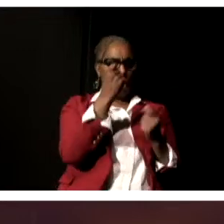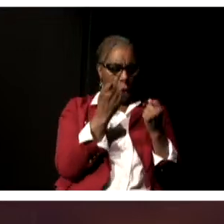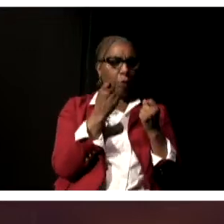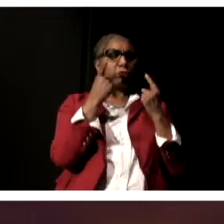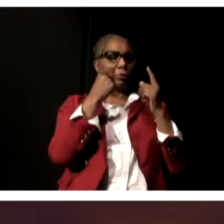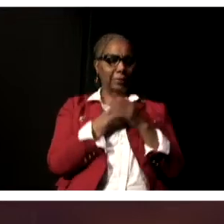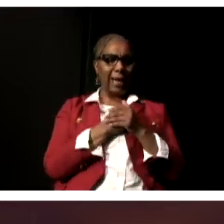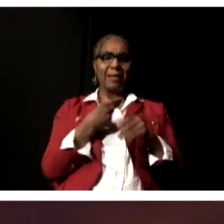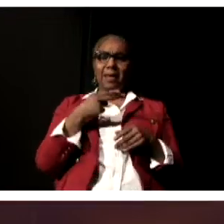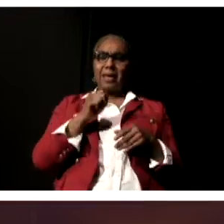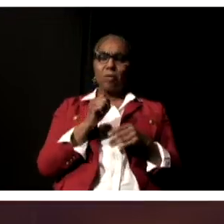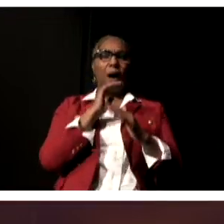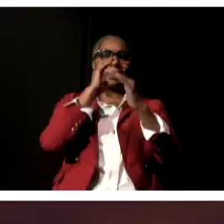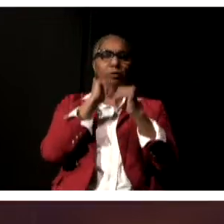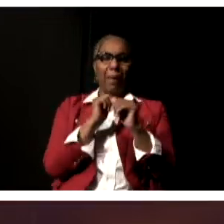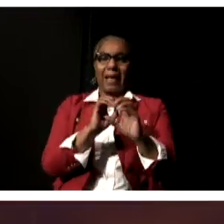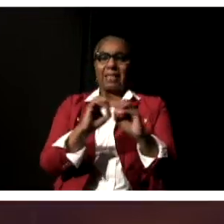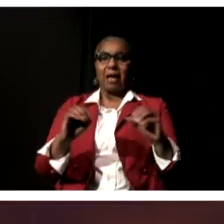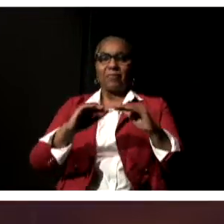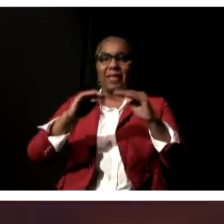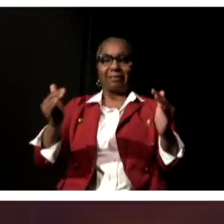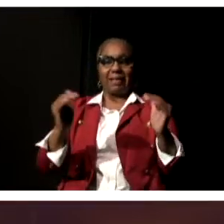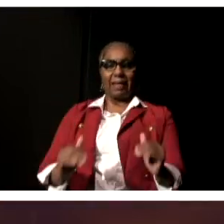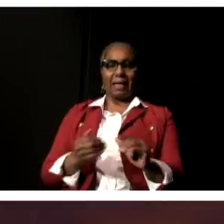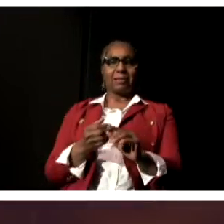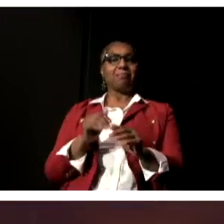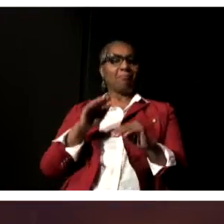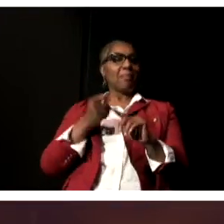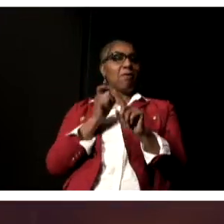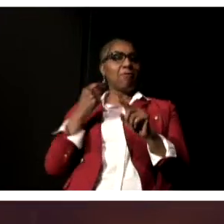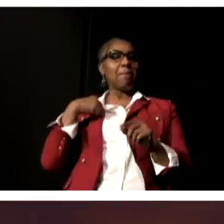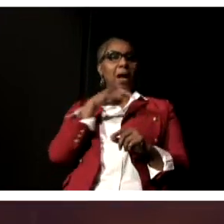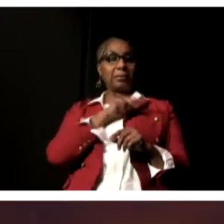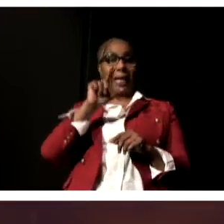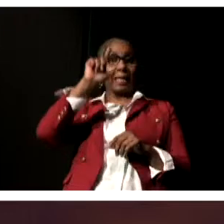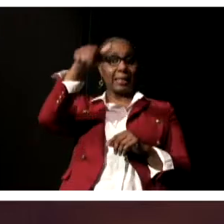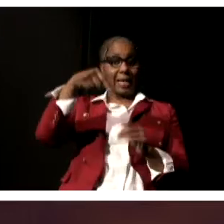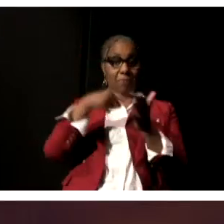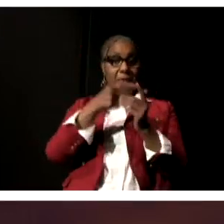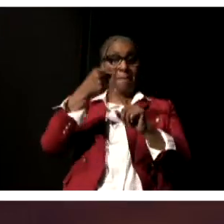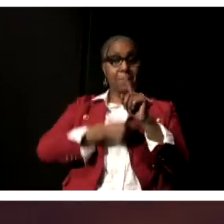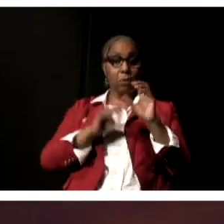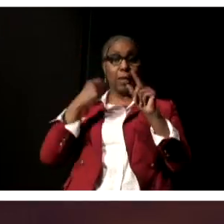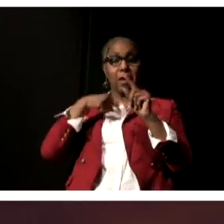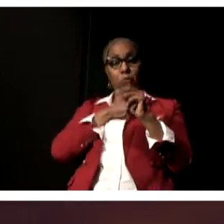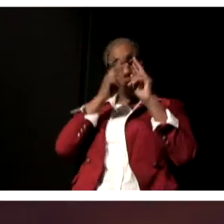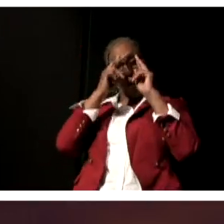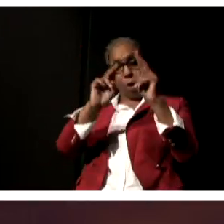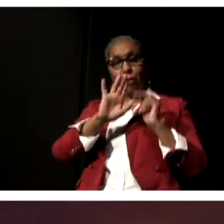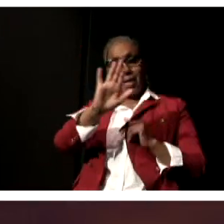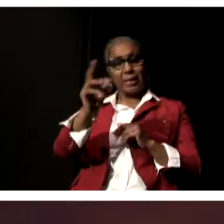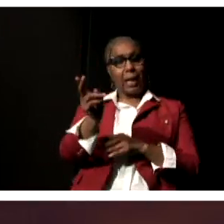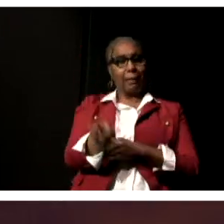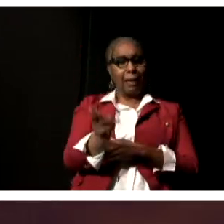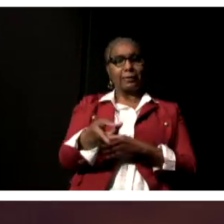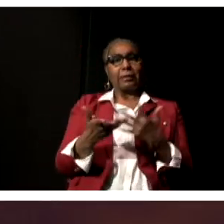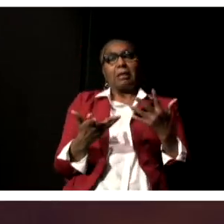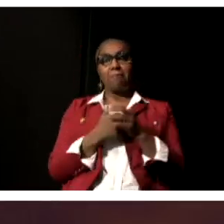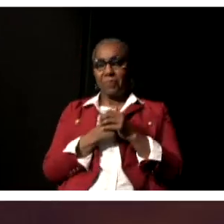understand he would expect nothing less of us. And later this month, we will honor his legacy